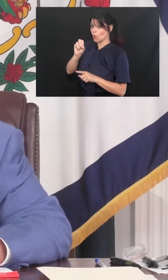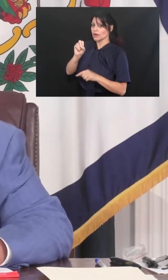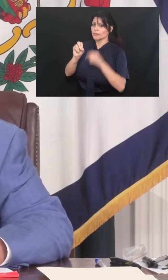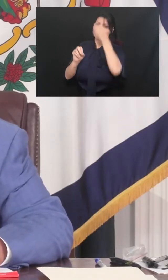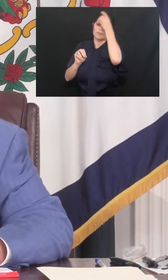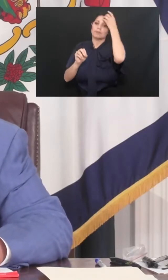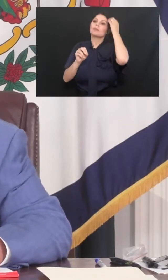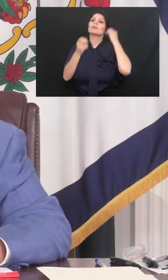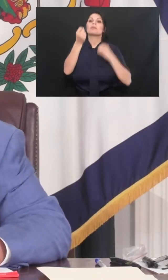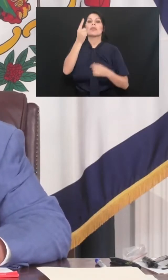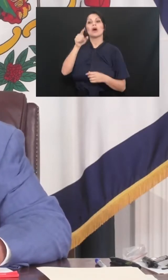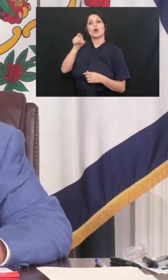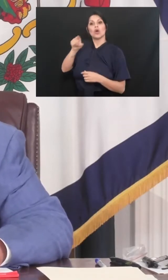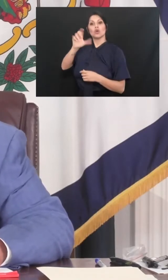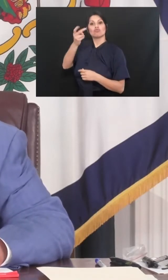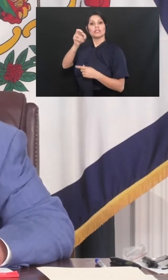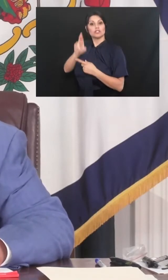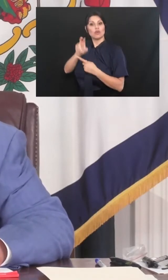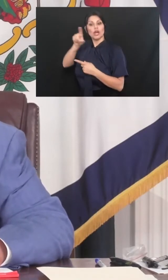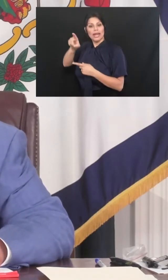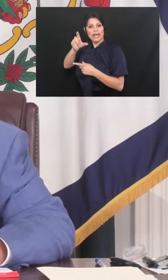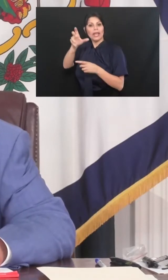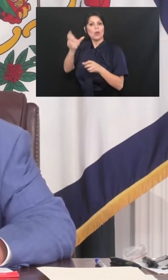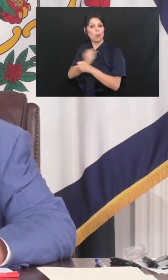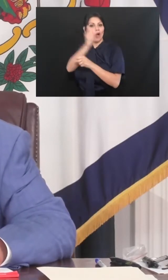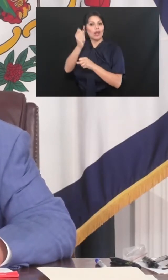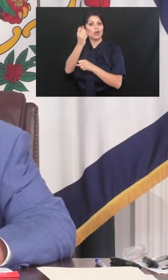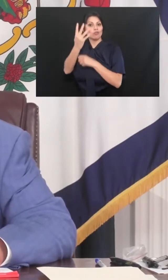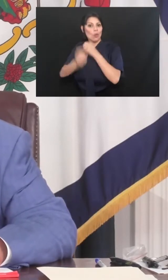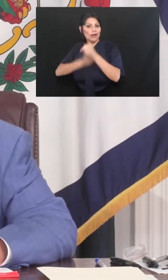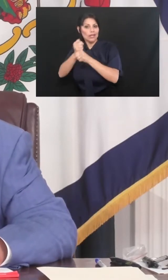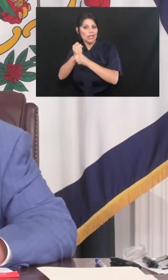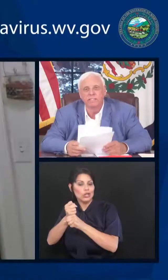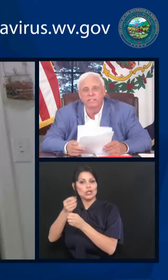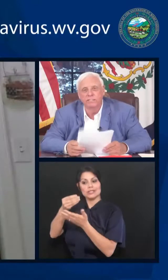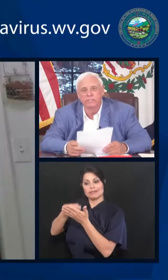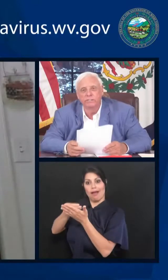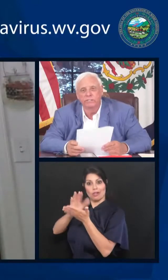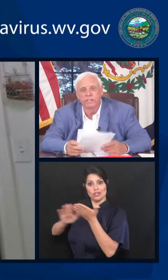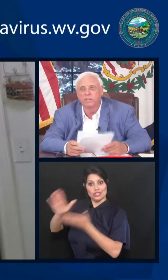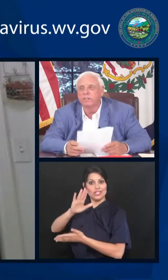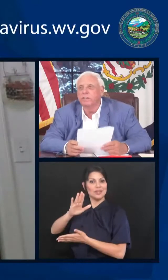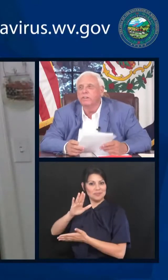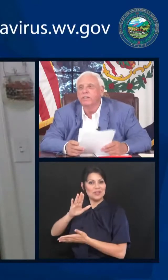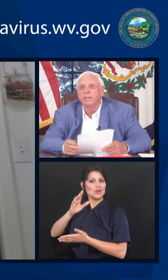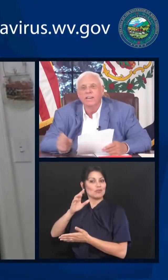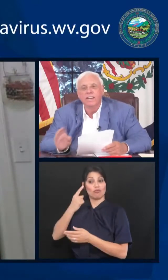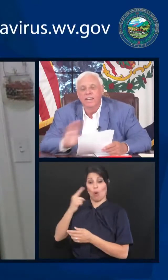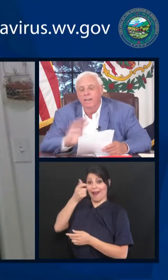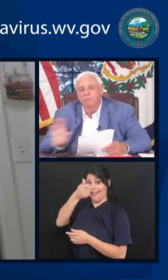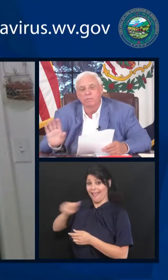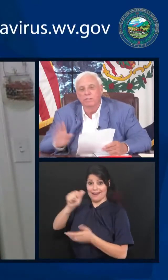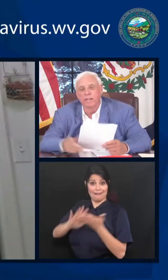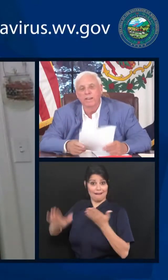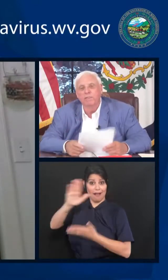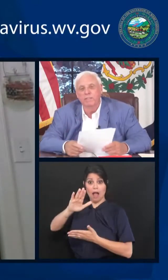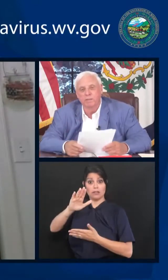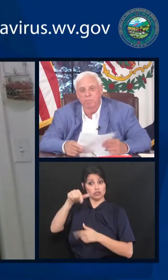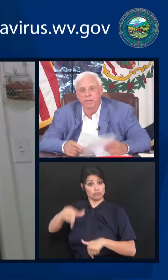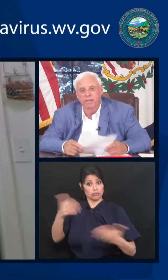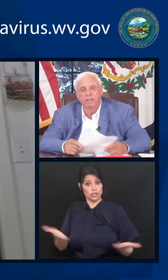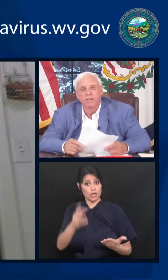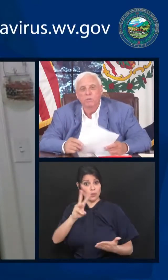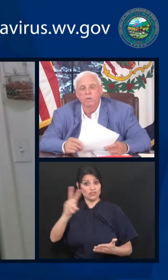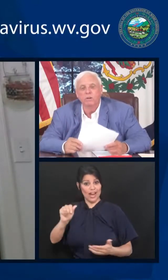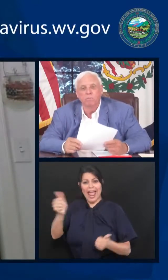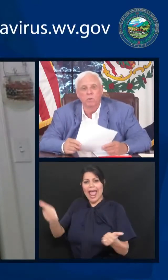a winner of a 4-year scholarship to any institution in our state that he chooses to go to, and absolutely everything